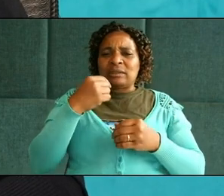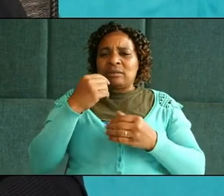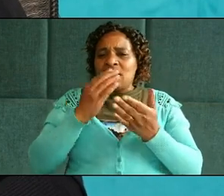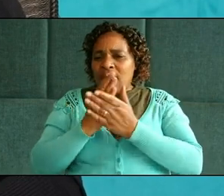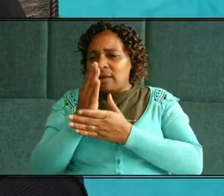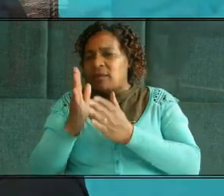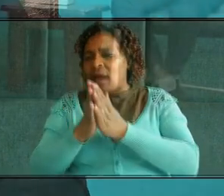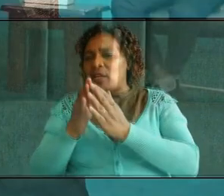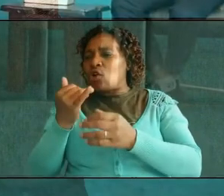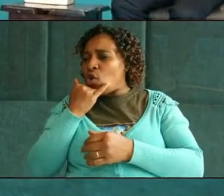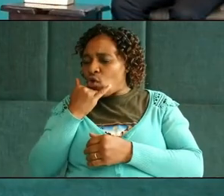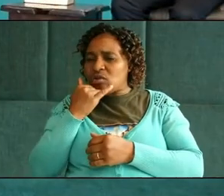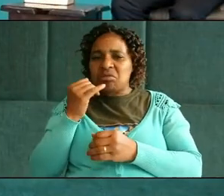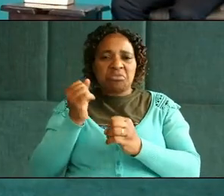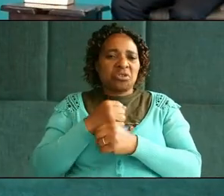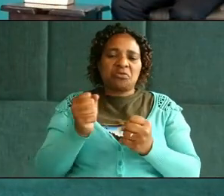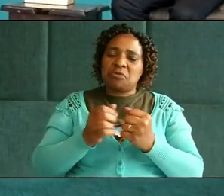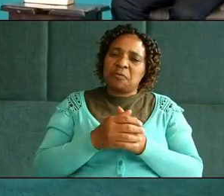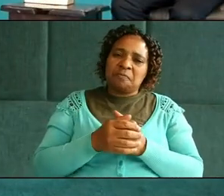wrong. Yeah.